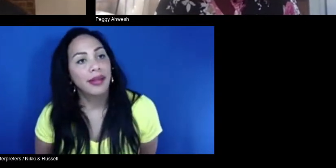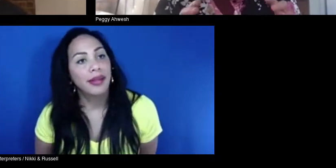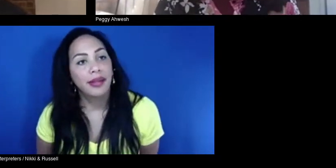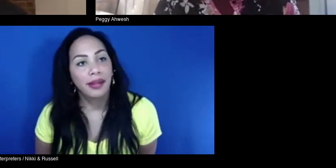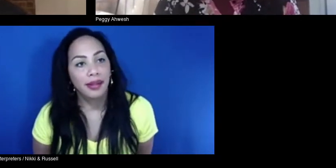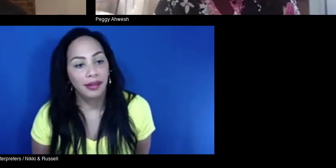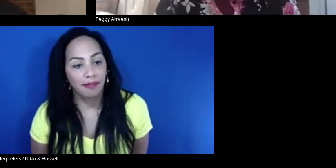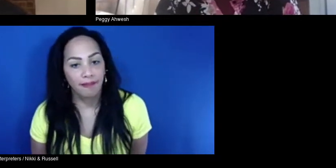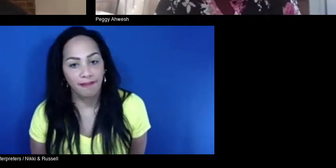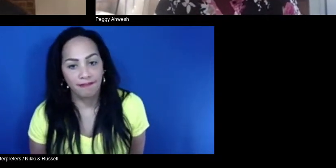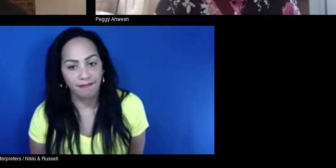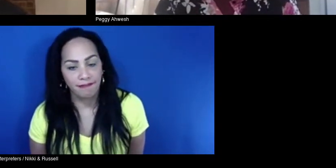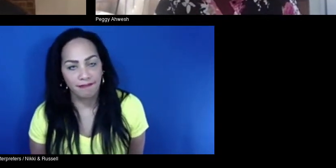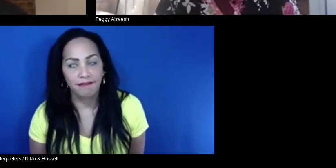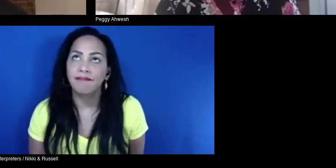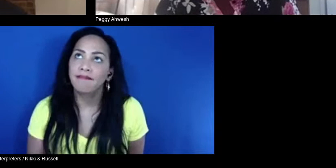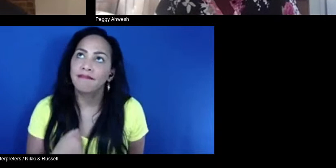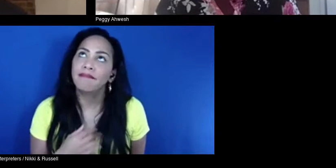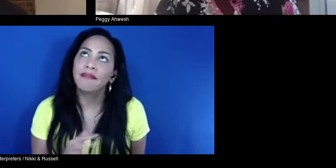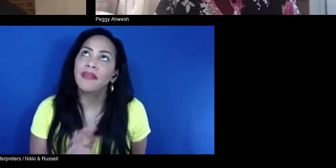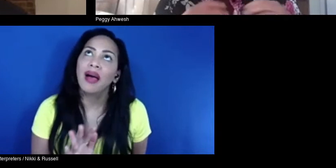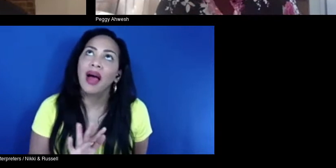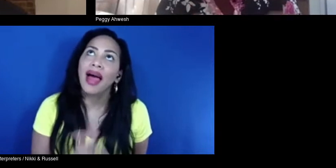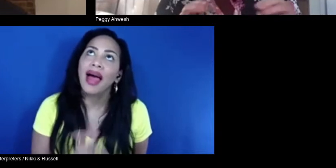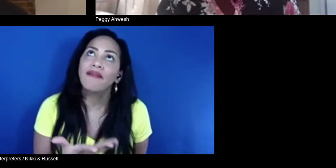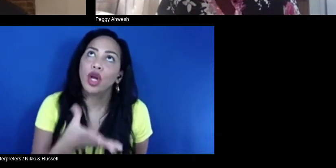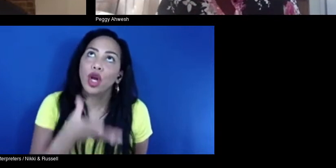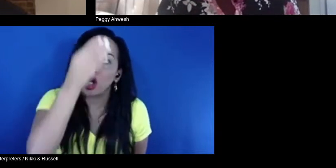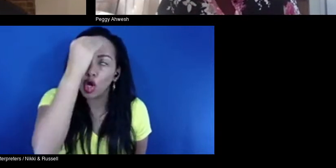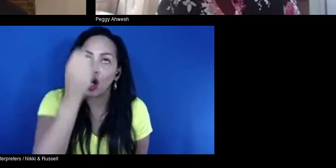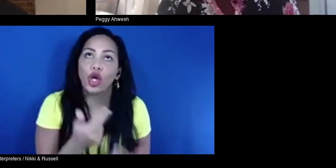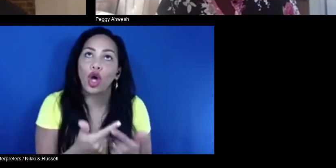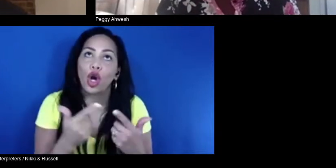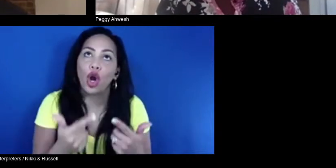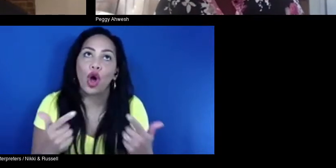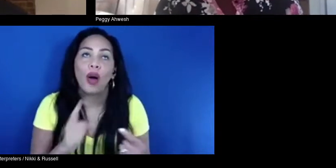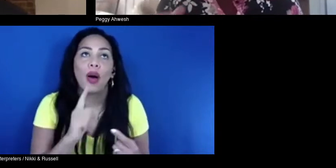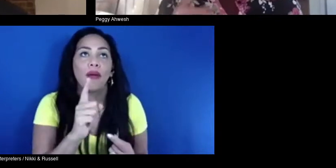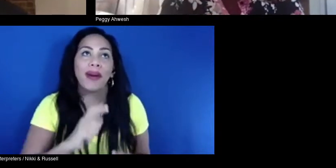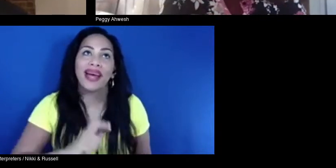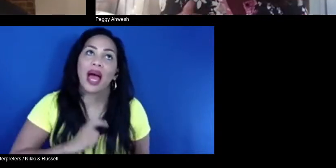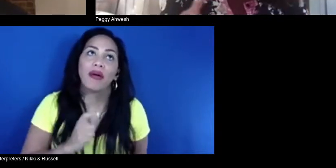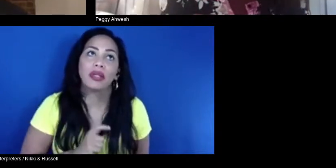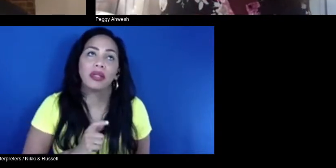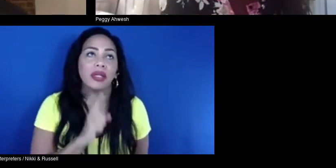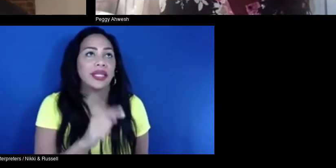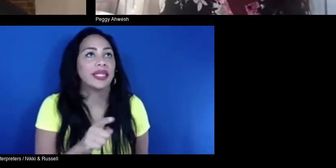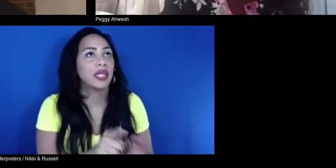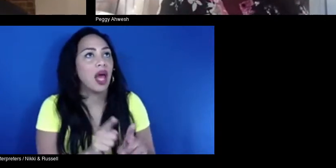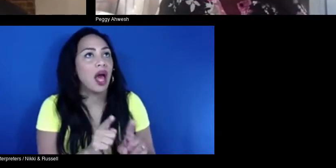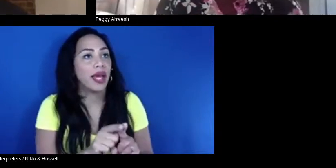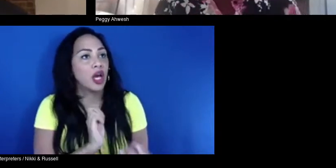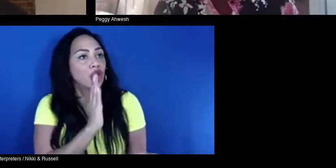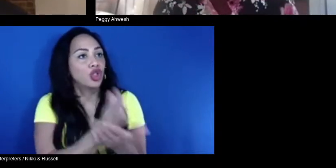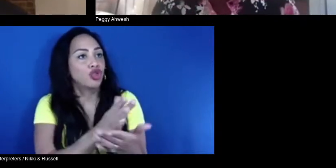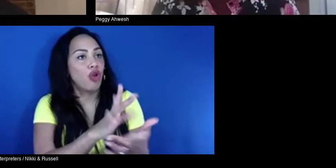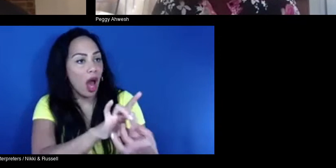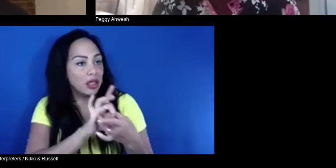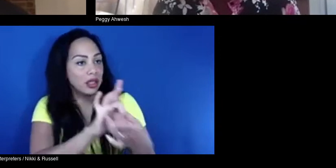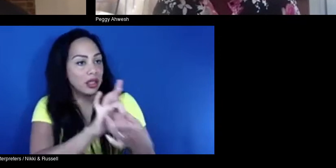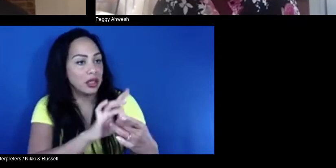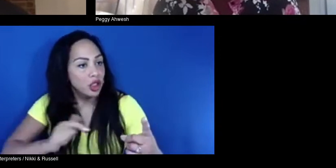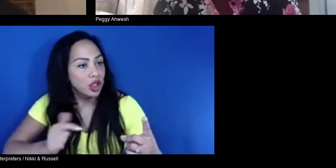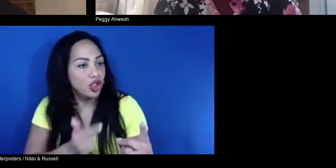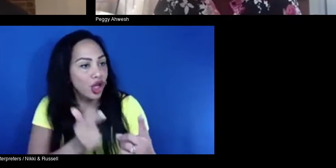not that I've learned a lot from my characters, but it's a journey of trust. And to be able to go to certain places which are maybe